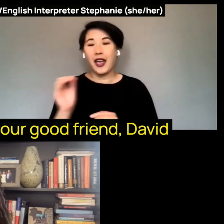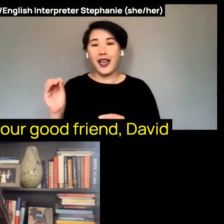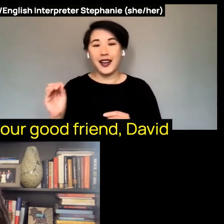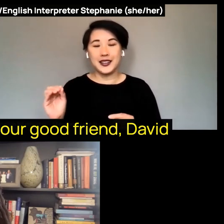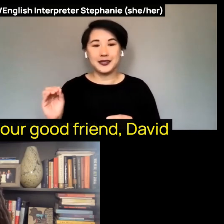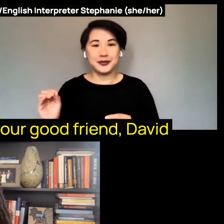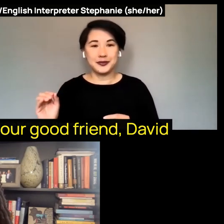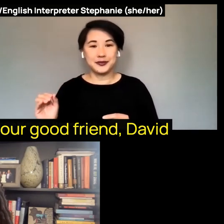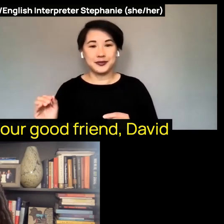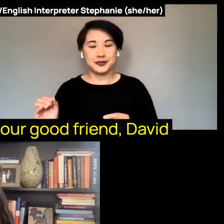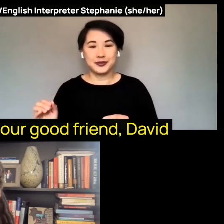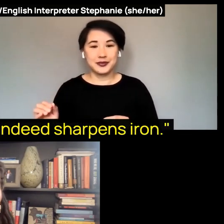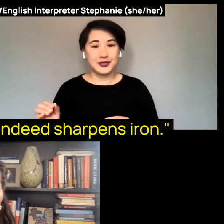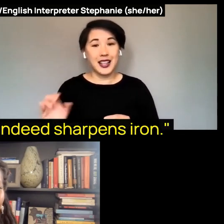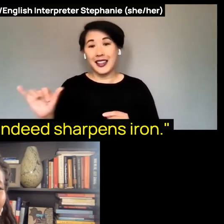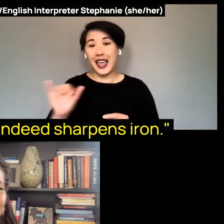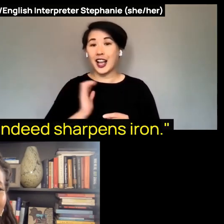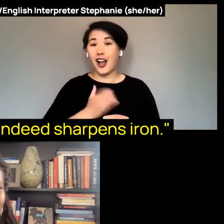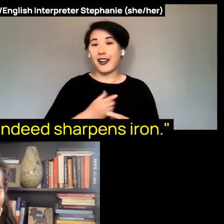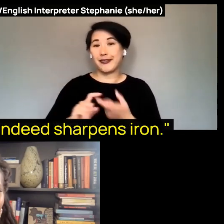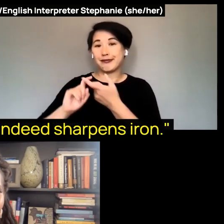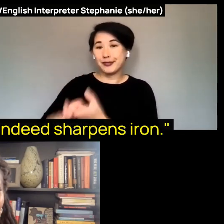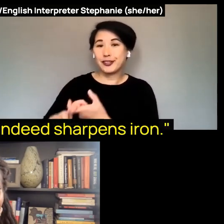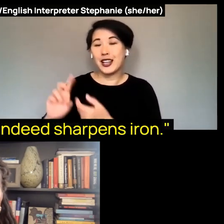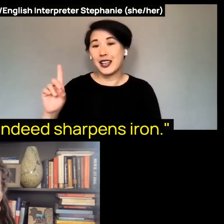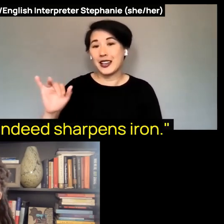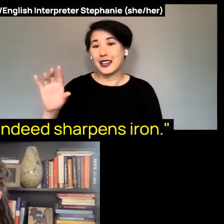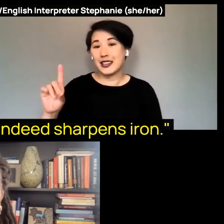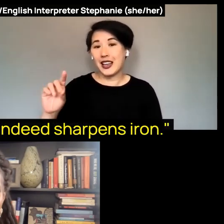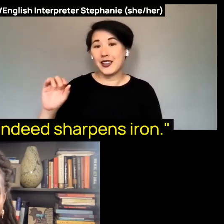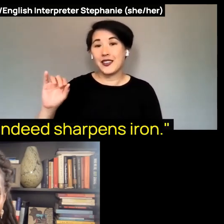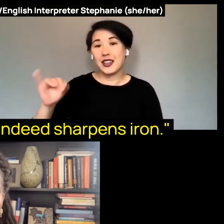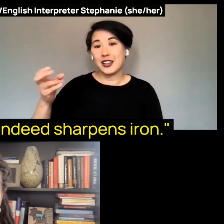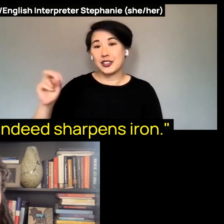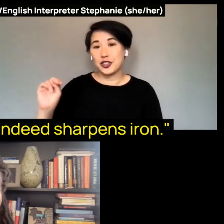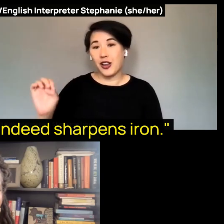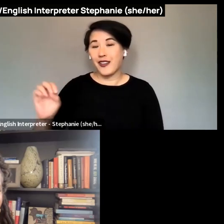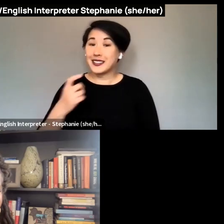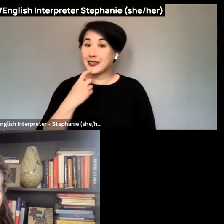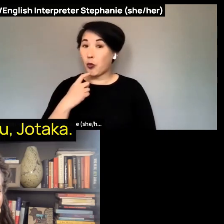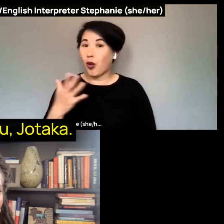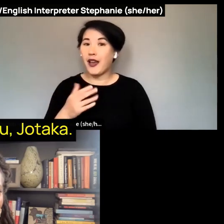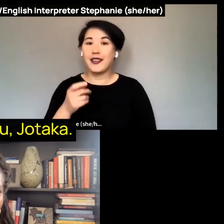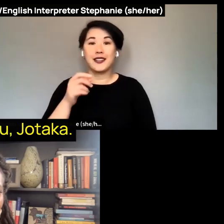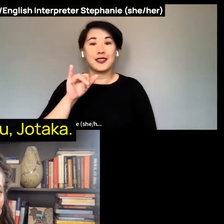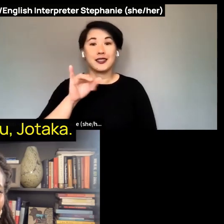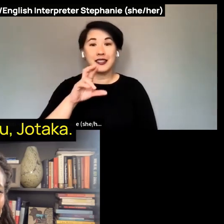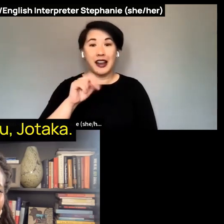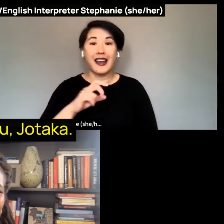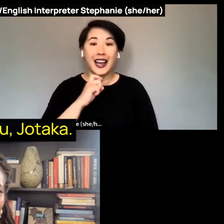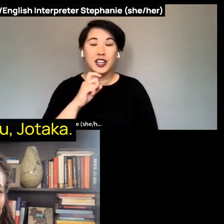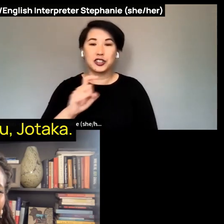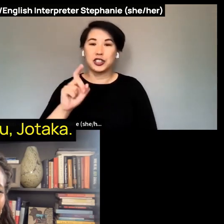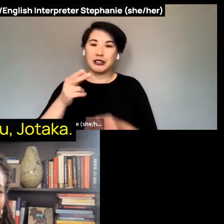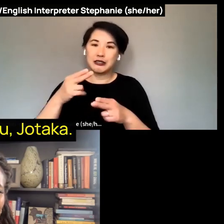know, as our good friend, David John often says, iron indeed sharpens iron.